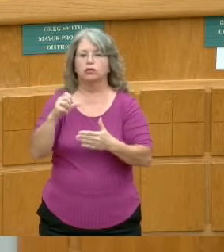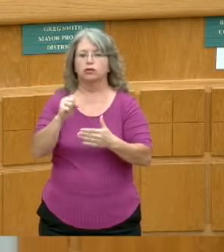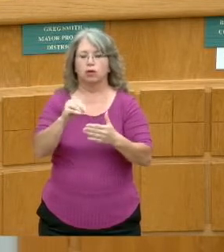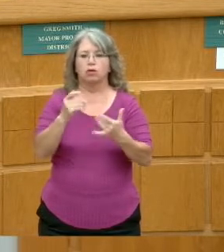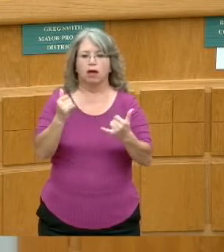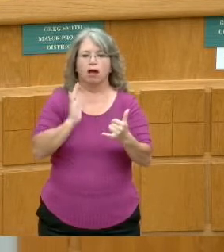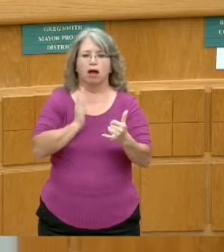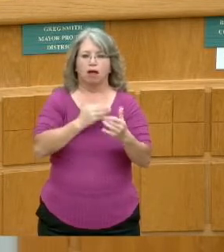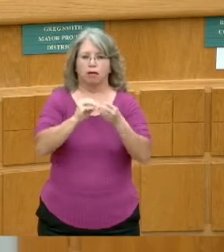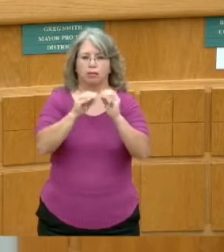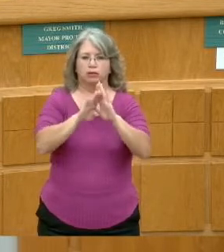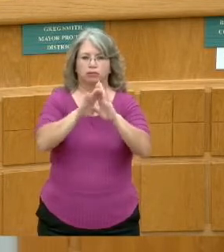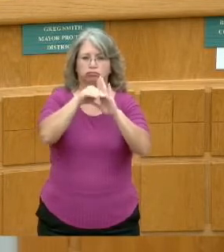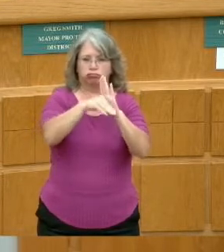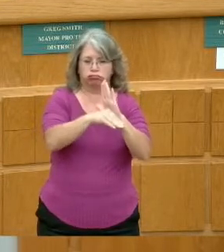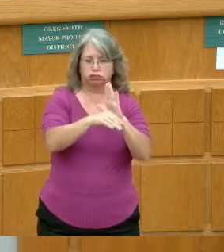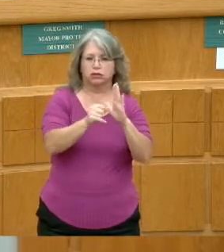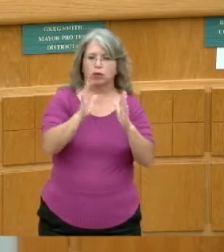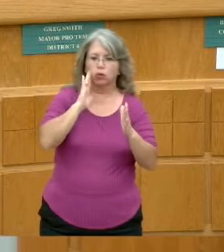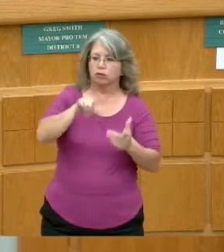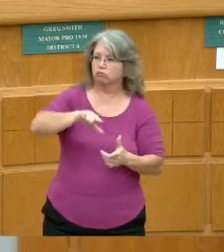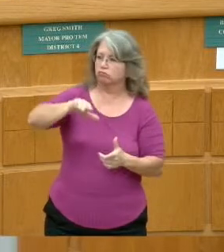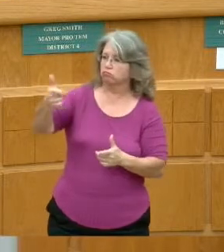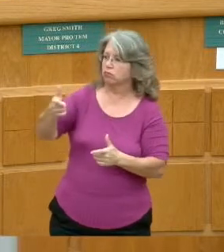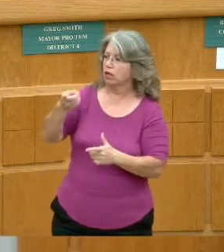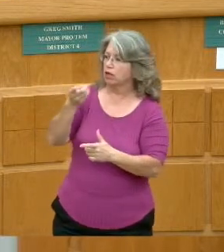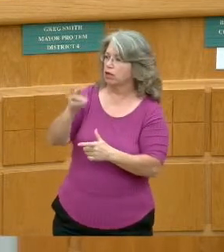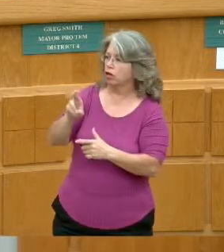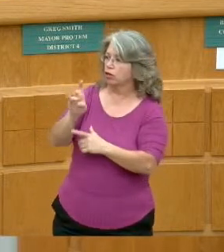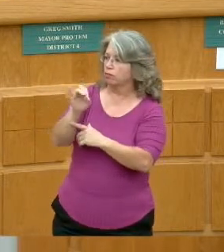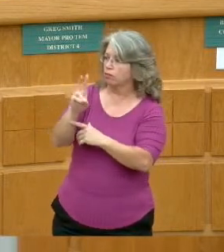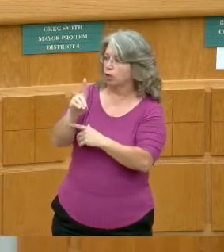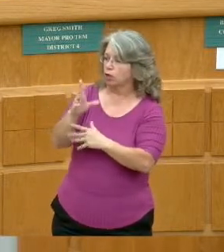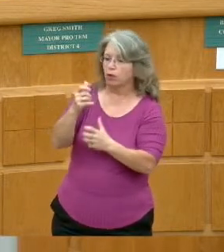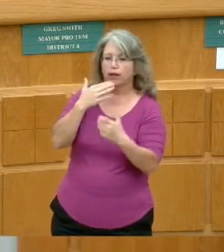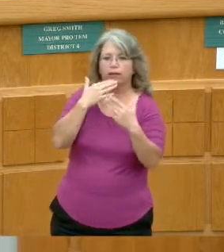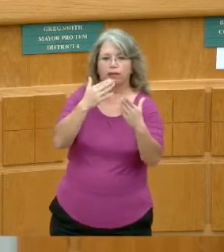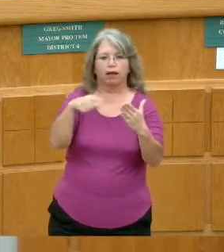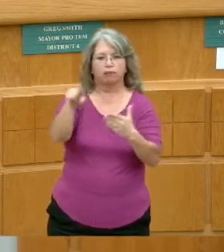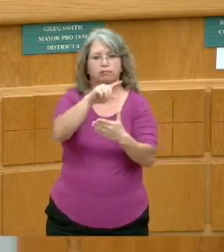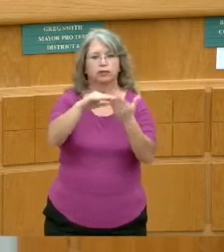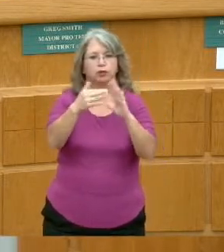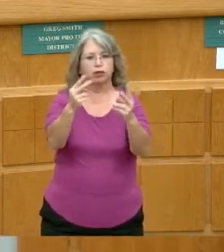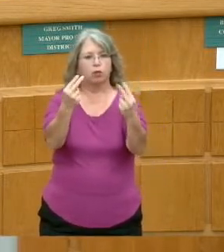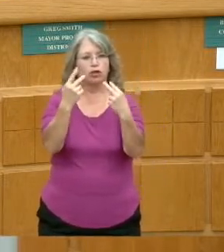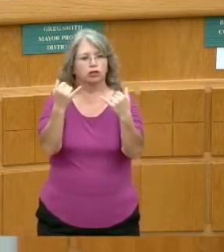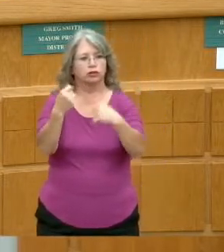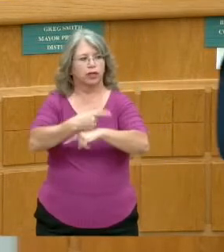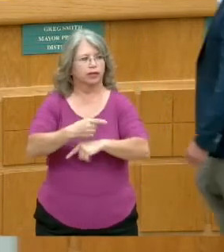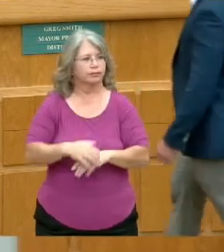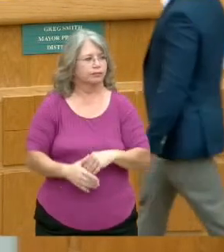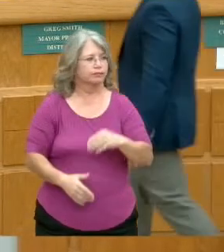that, we'll turn it over to Dr. Bird, and we want to thank the community for watching, who's watching today.